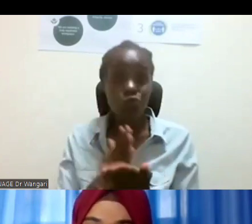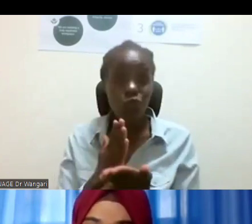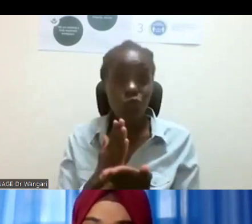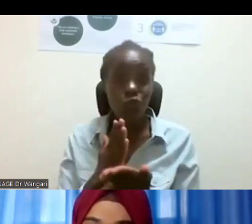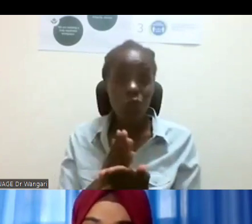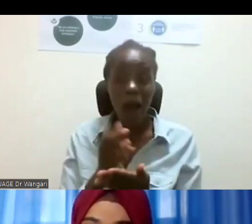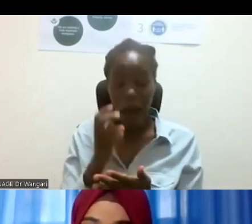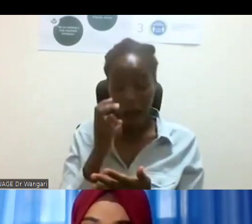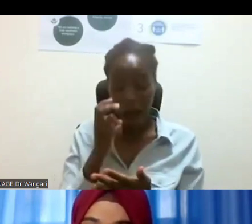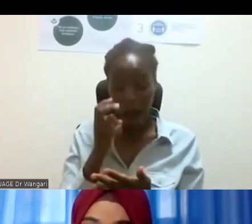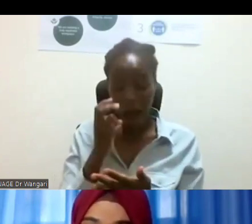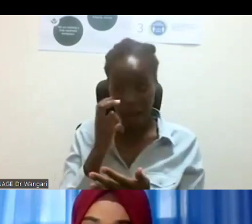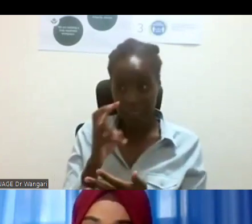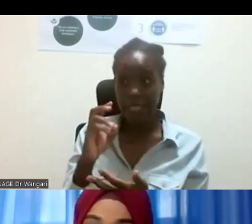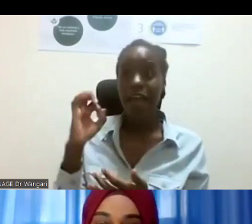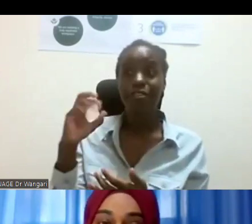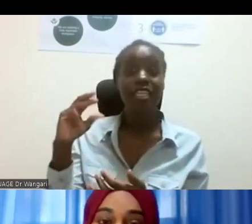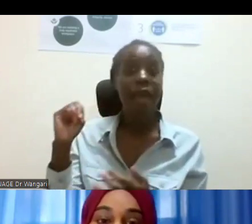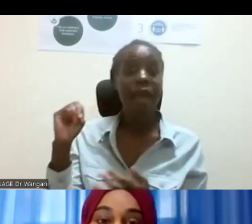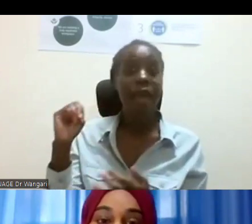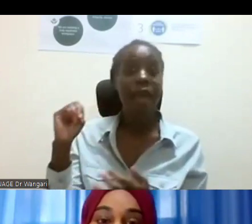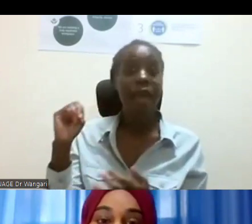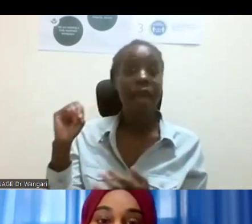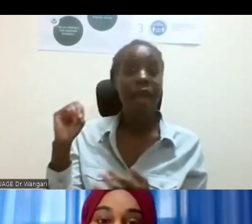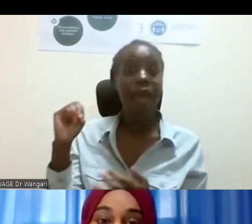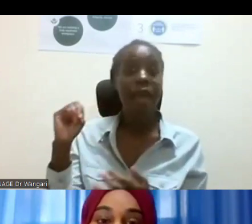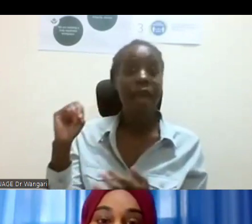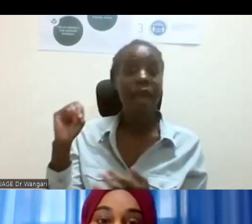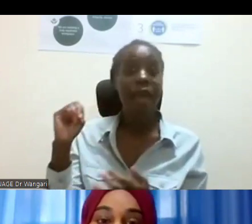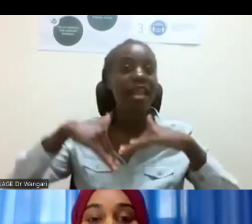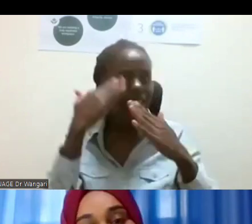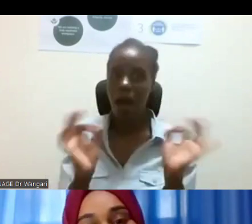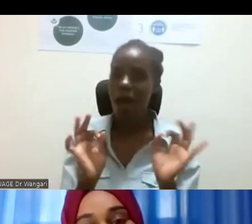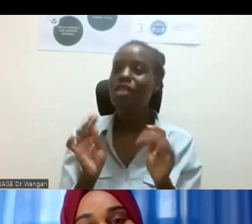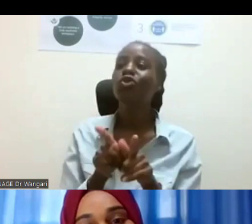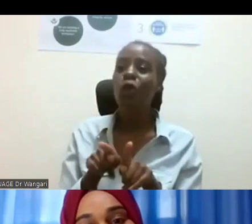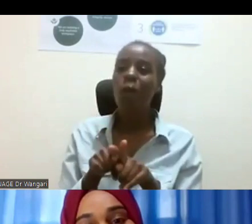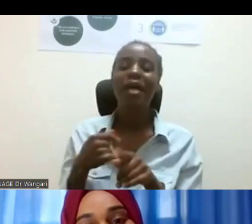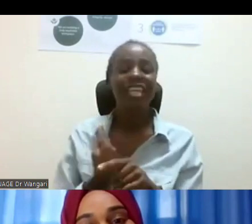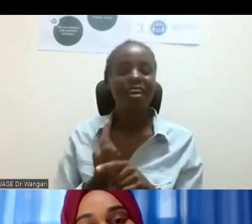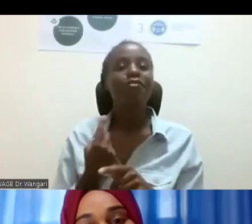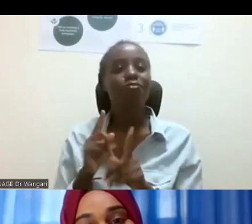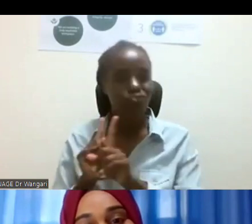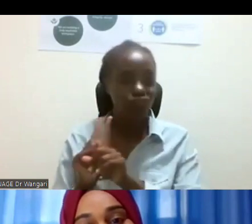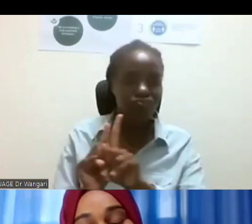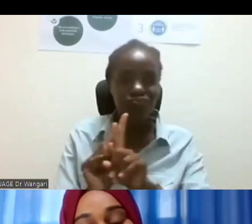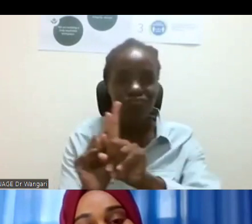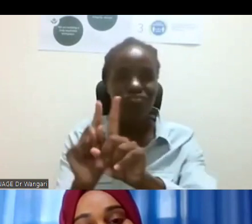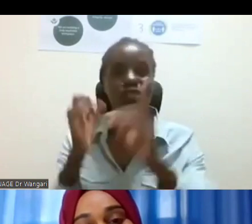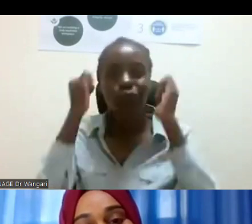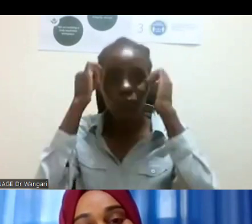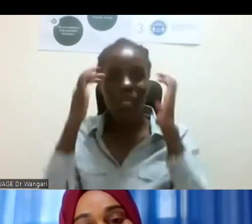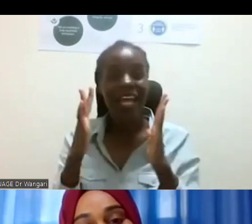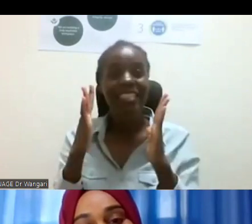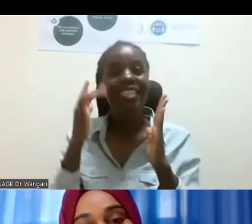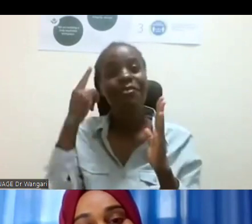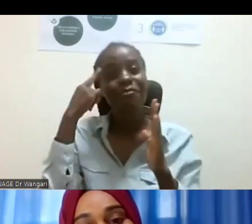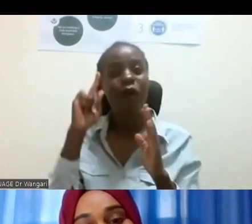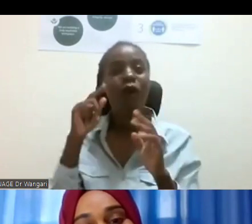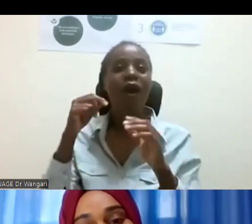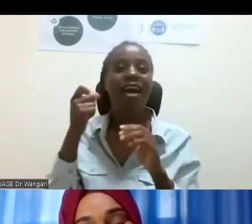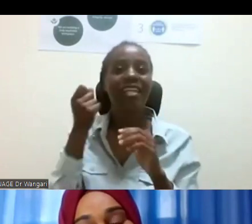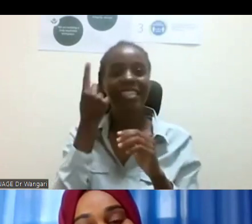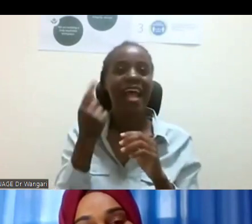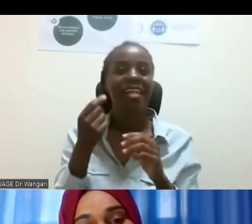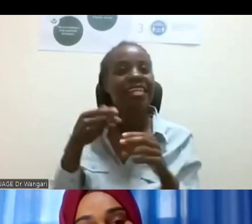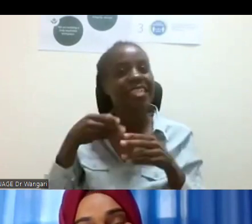ACAF. And she told me, Gina, why don't you join it? You would love it, because she knew I'm an advocate for